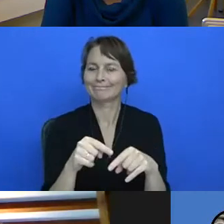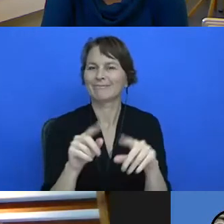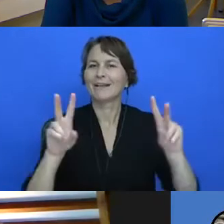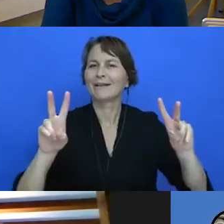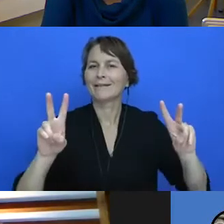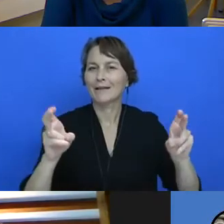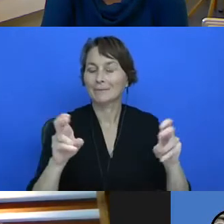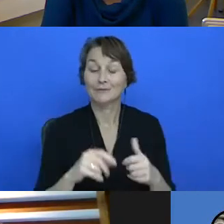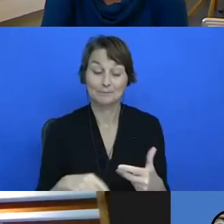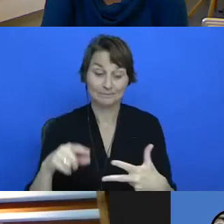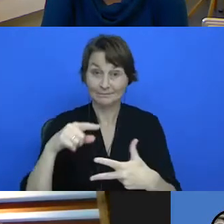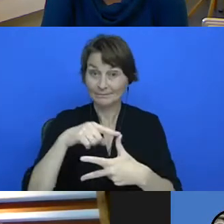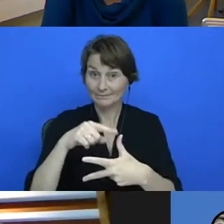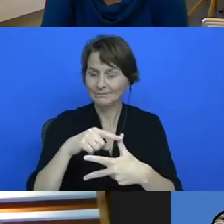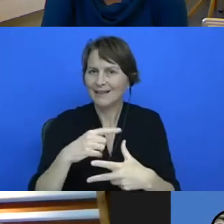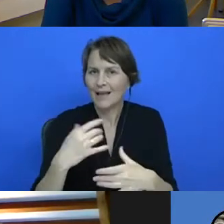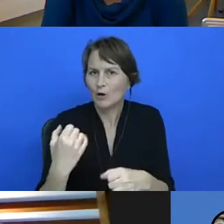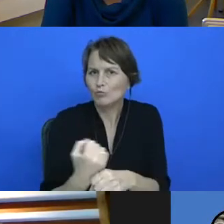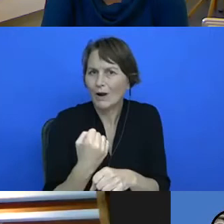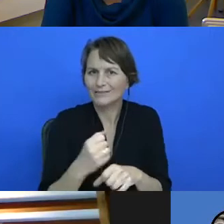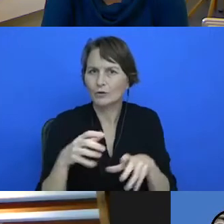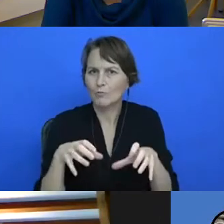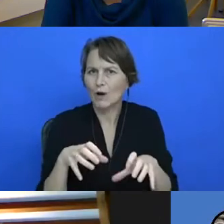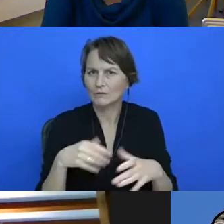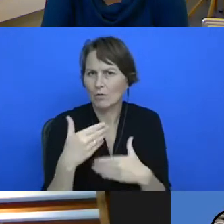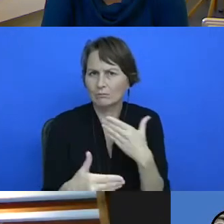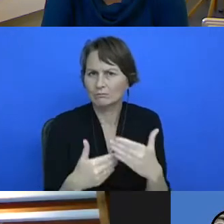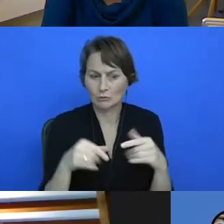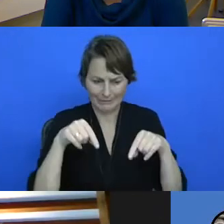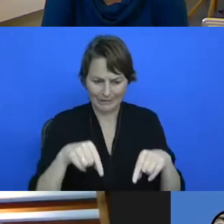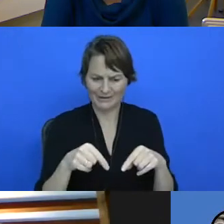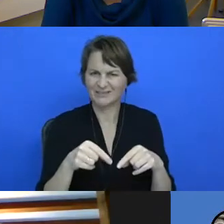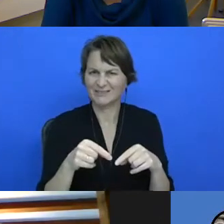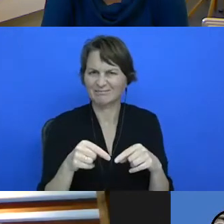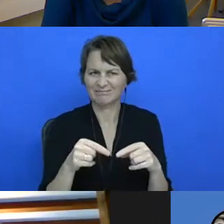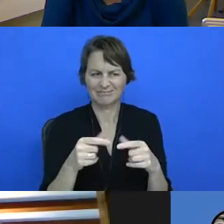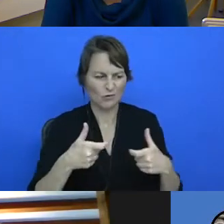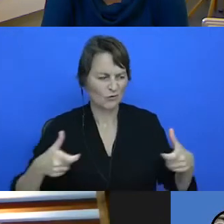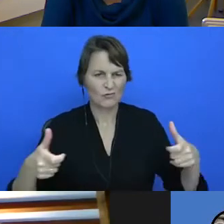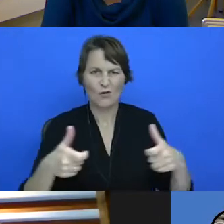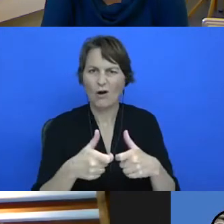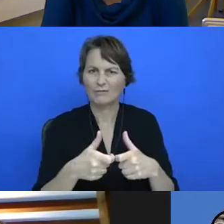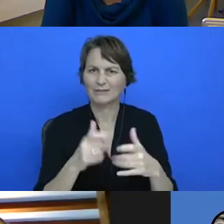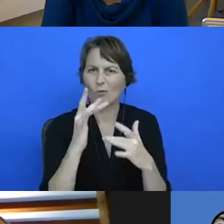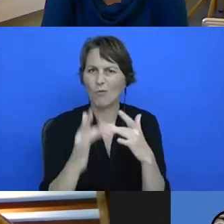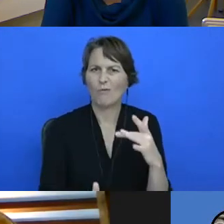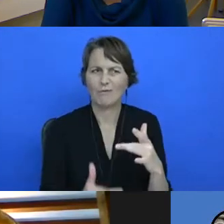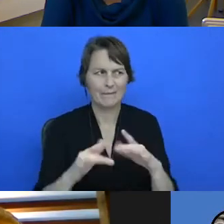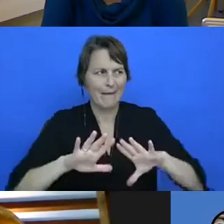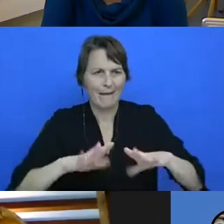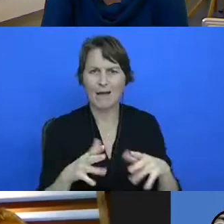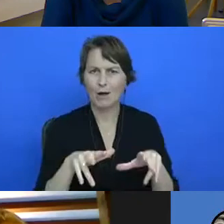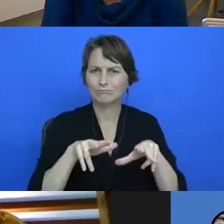is about practicalities, how to organize such a conference really. Another main theme is